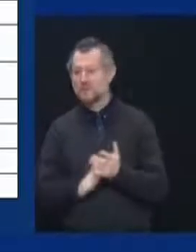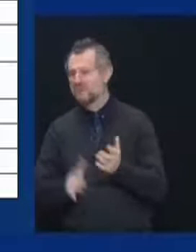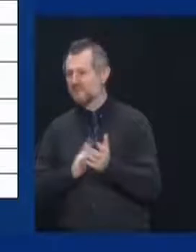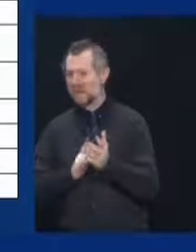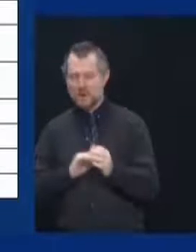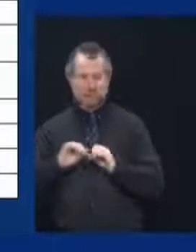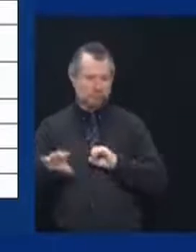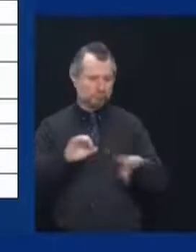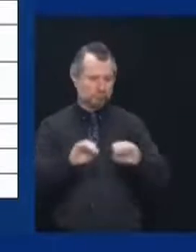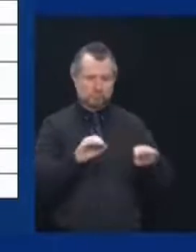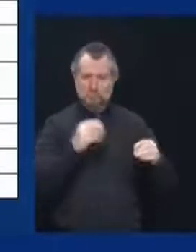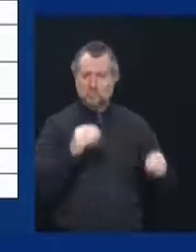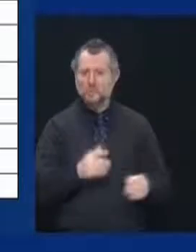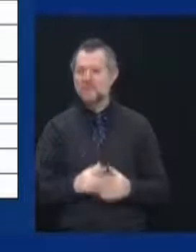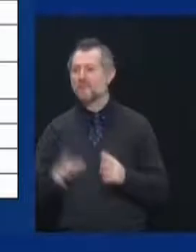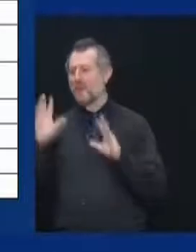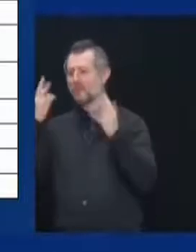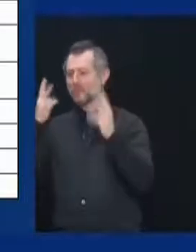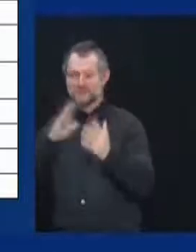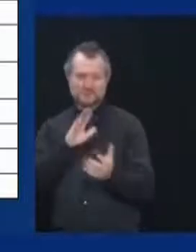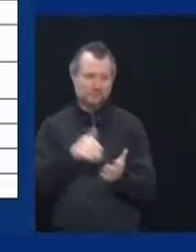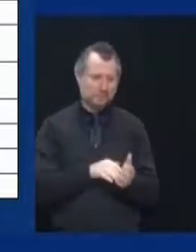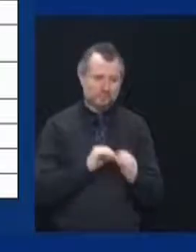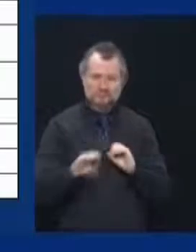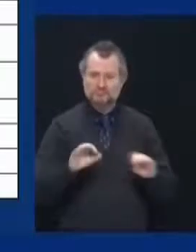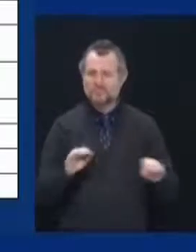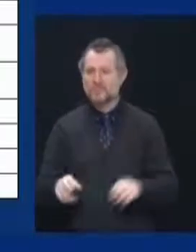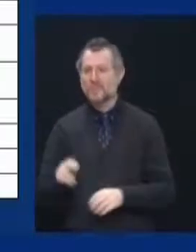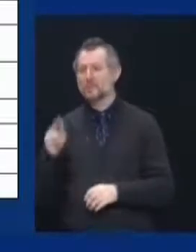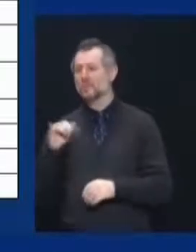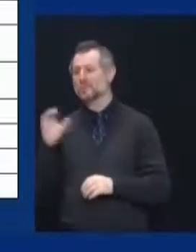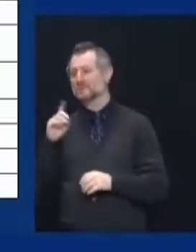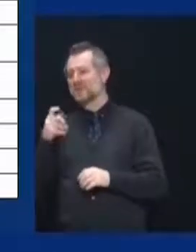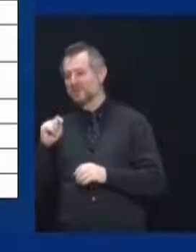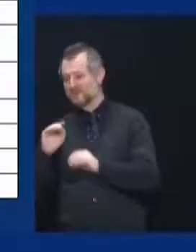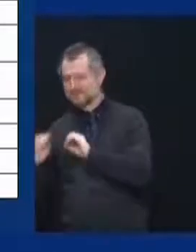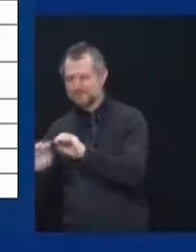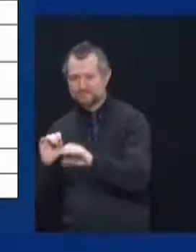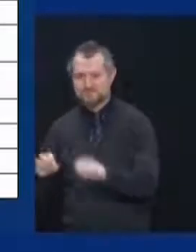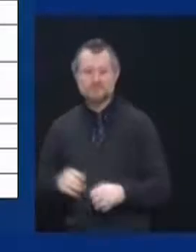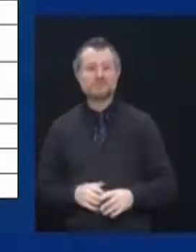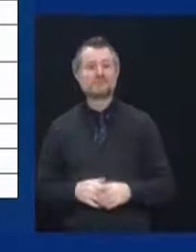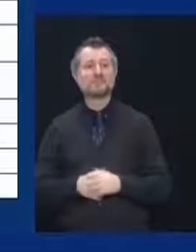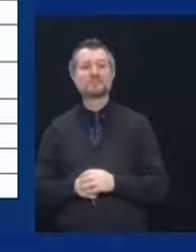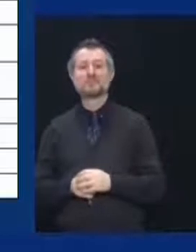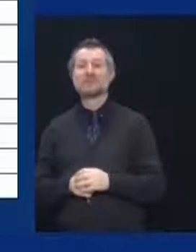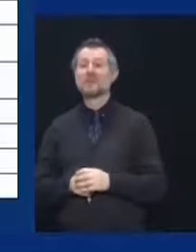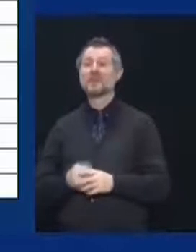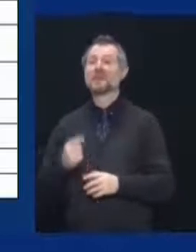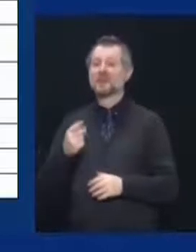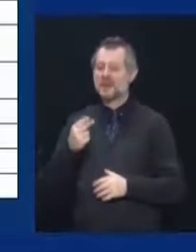some ambulatory centers get it, New York City Department of Health gets some, and then the H&H hospitals, among other